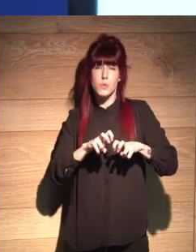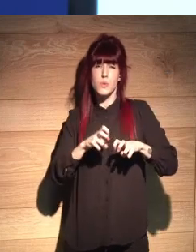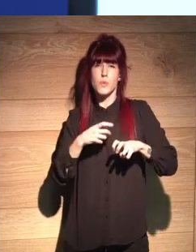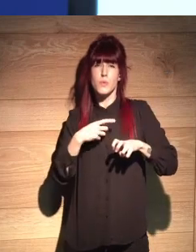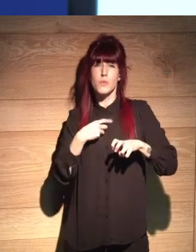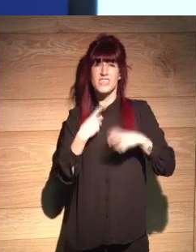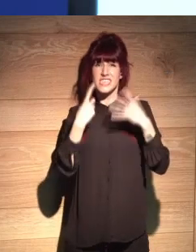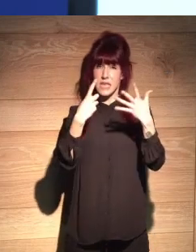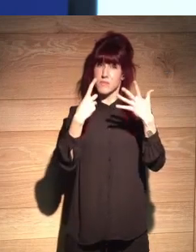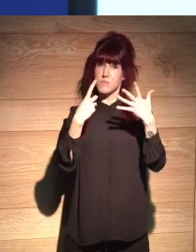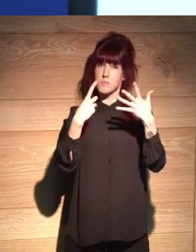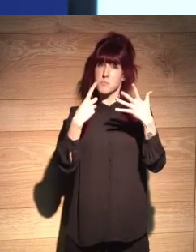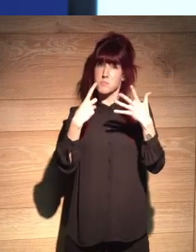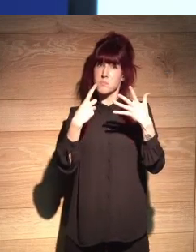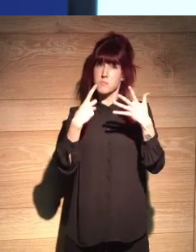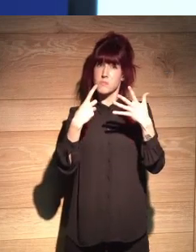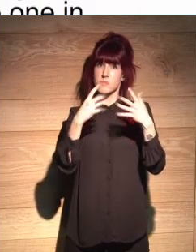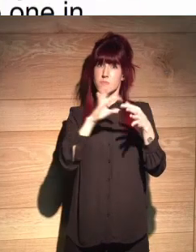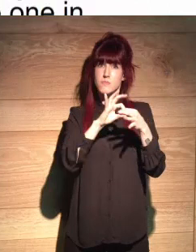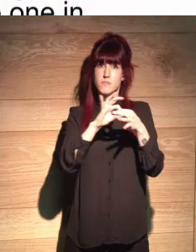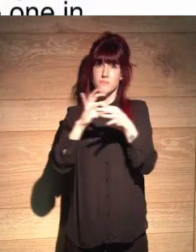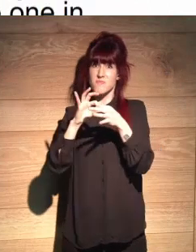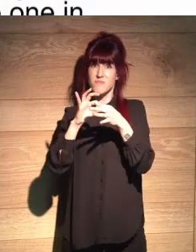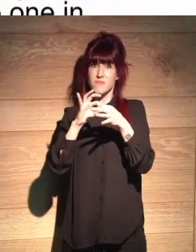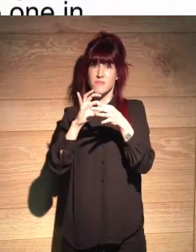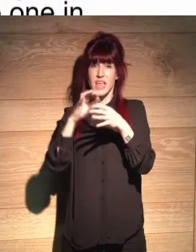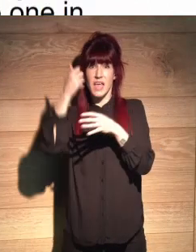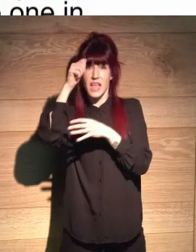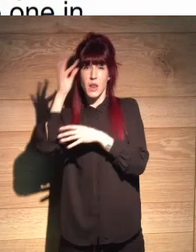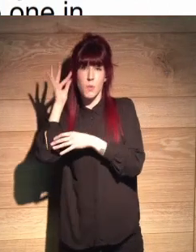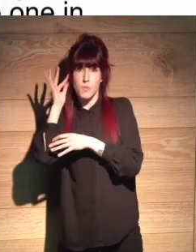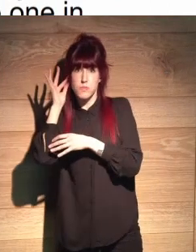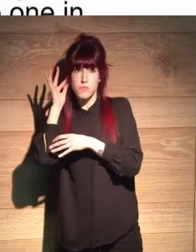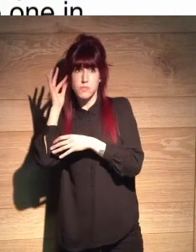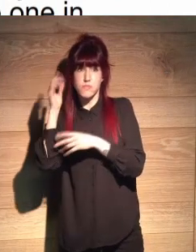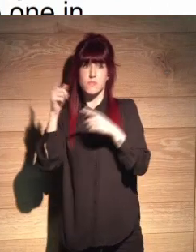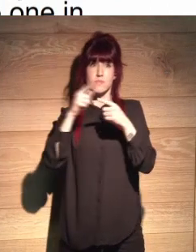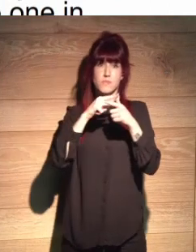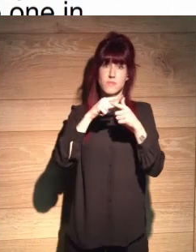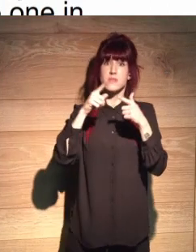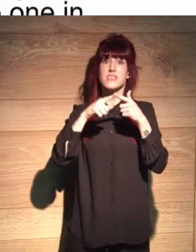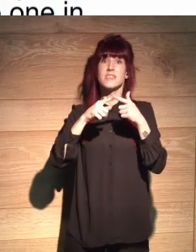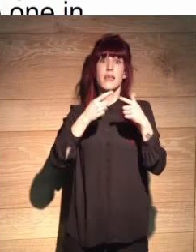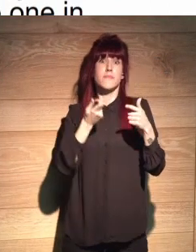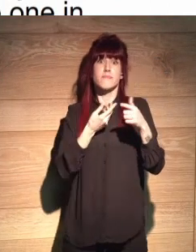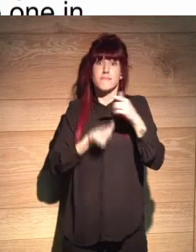dimensions linked to diversity: gender, nationality,